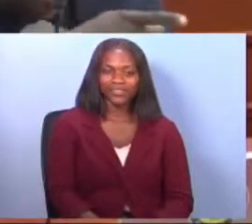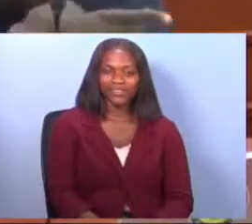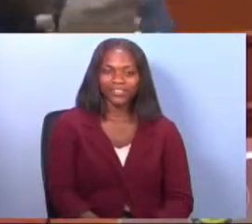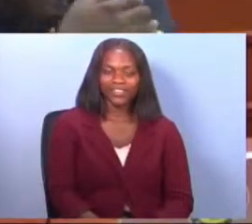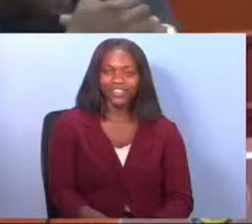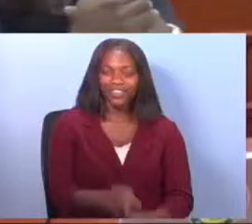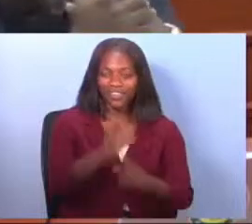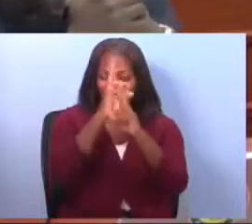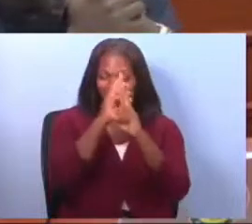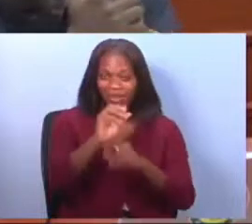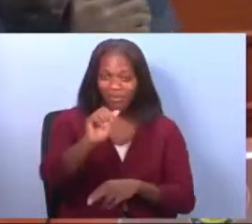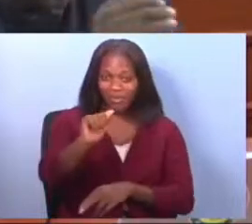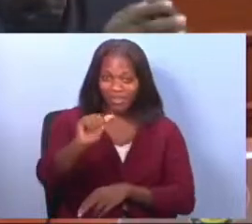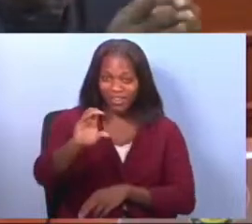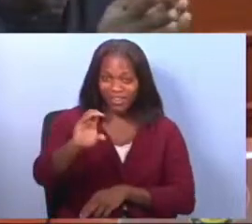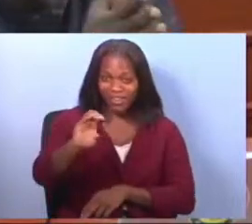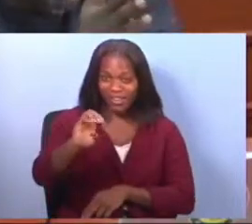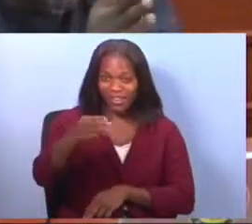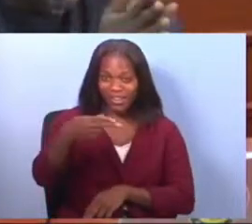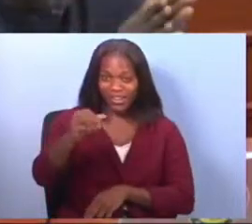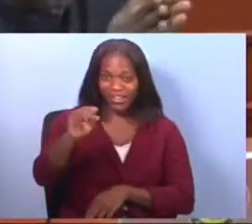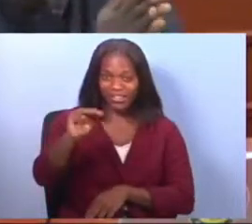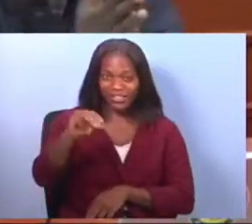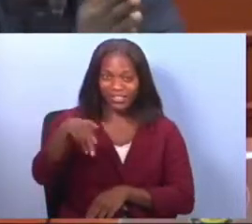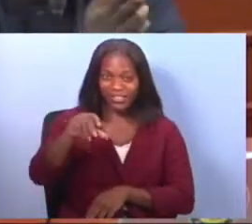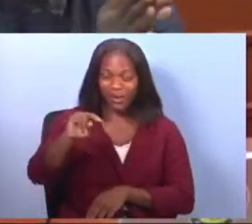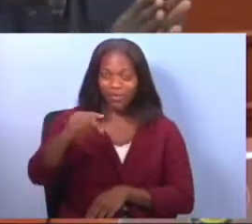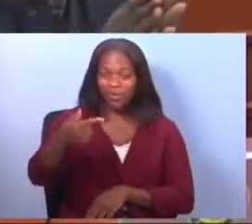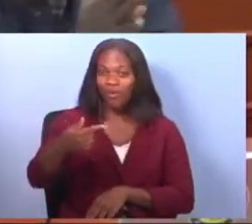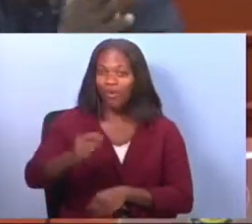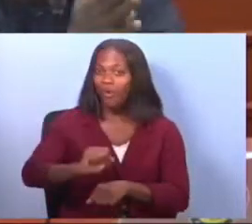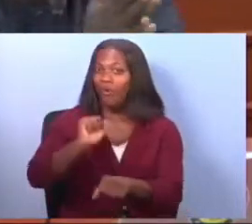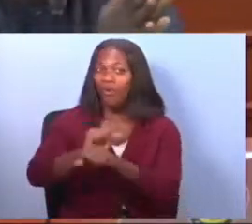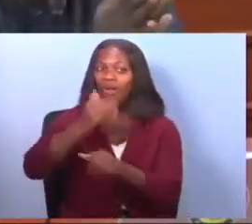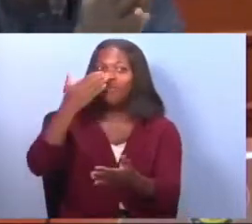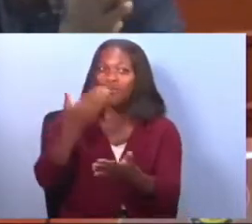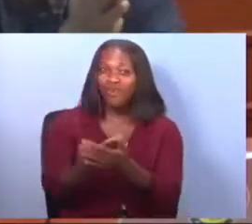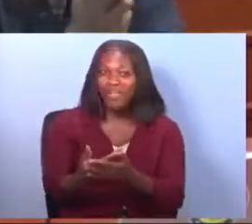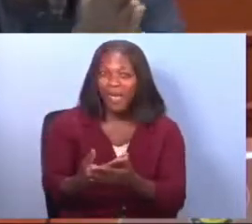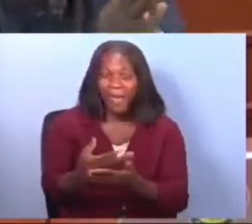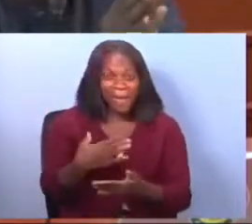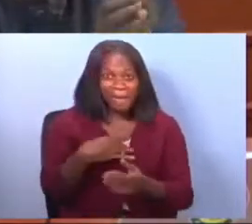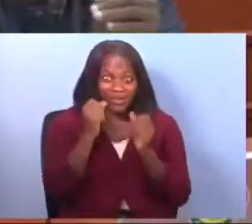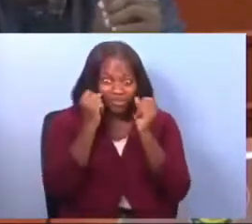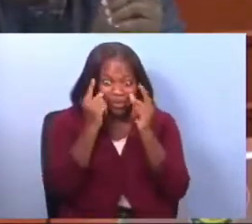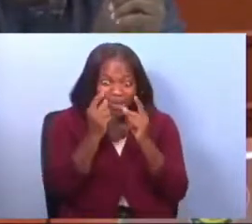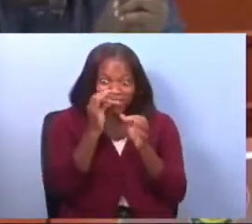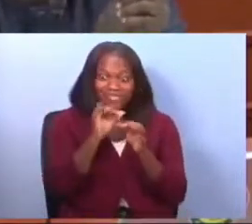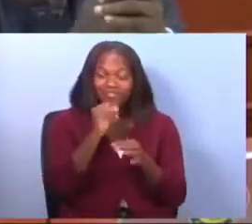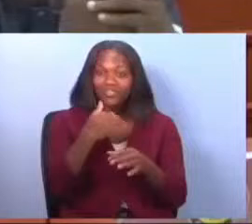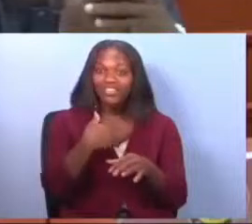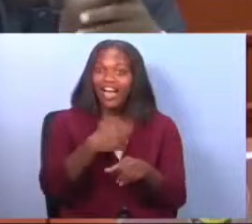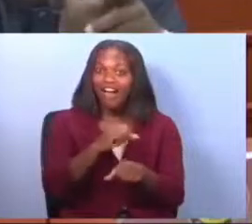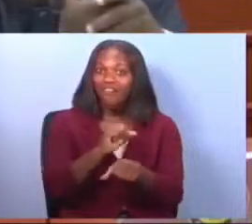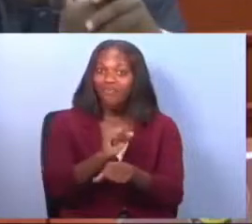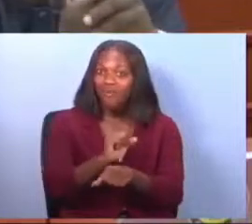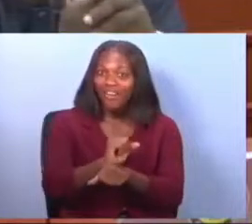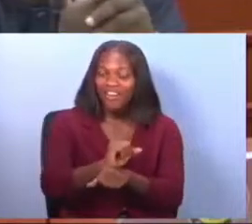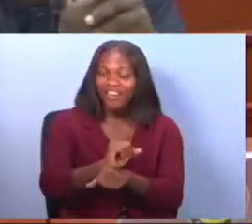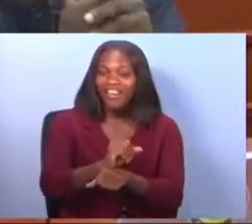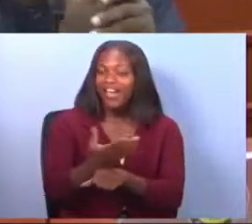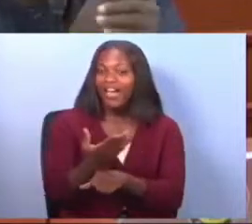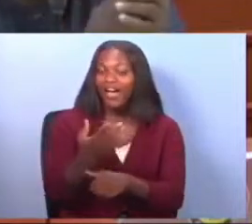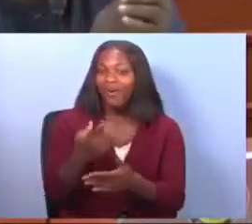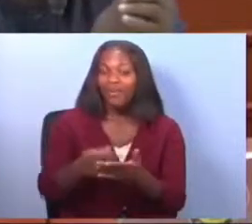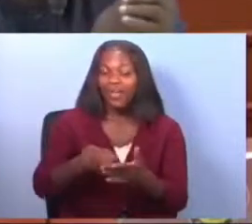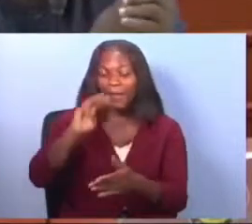Honorable Achampong, Mr. Speaker, he has done so well. Yes. I will be surprised if he's not sent to the Ministry of Finance as deputy.